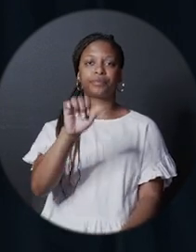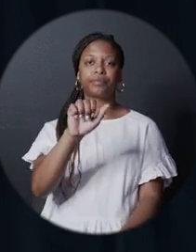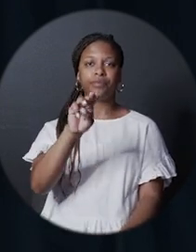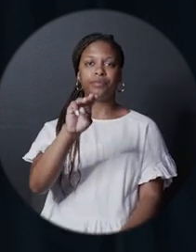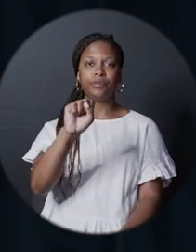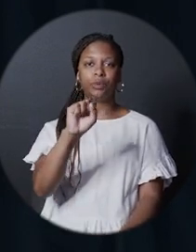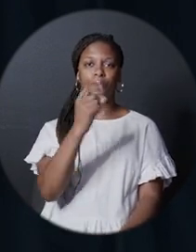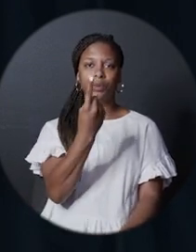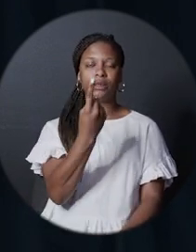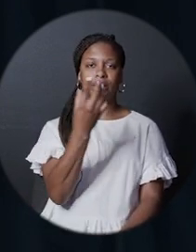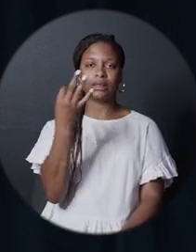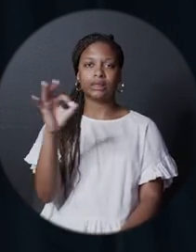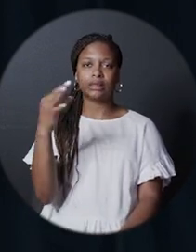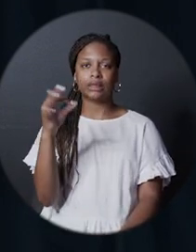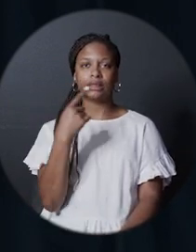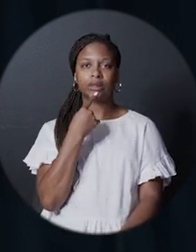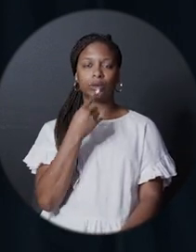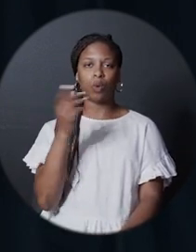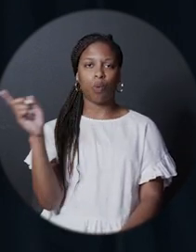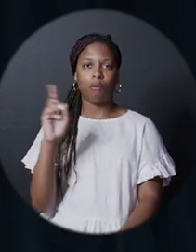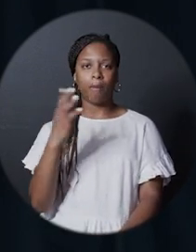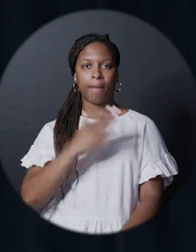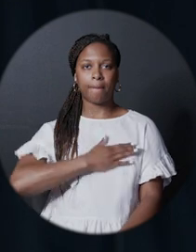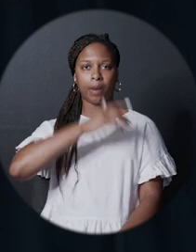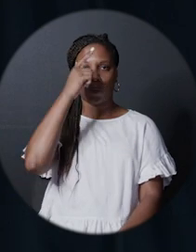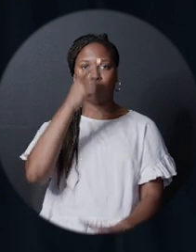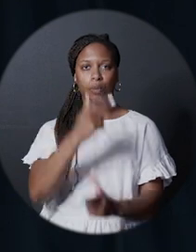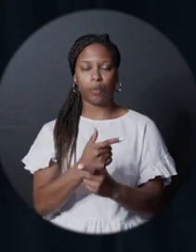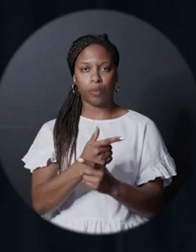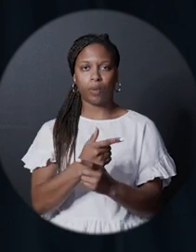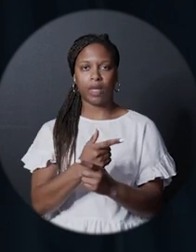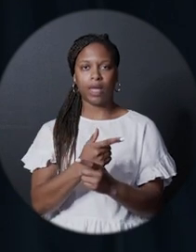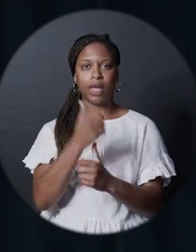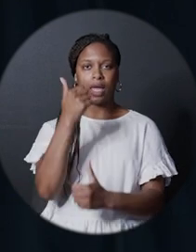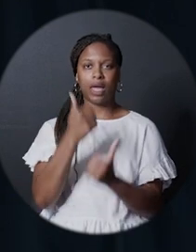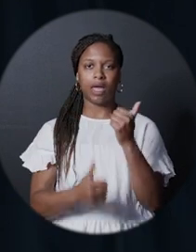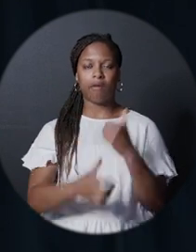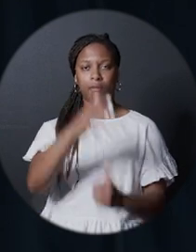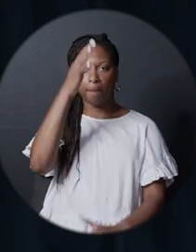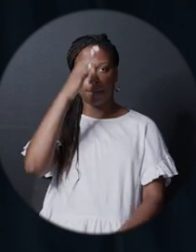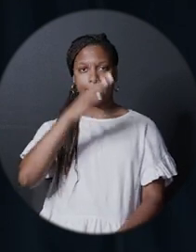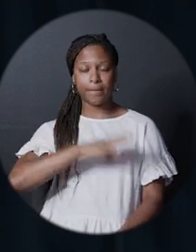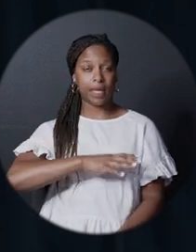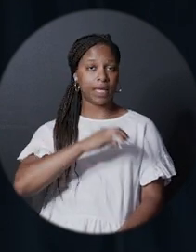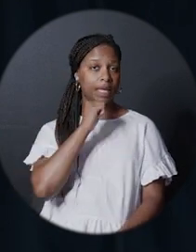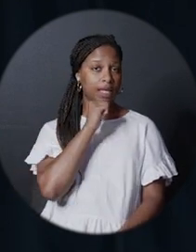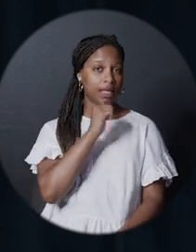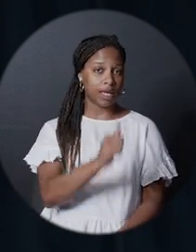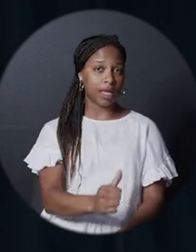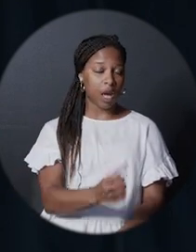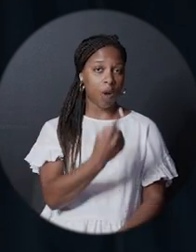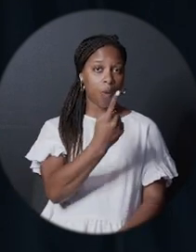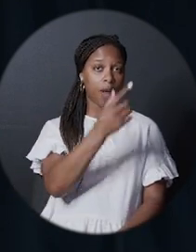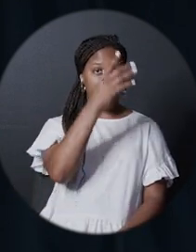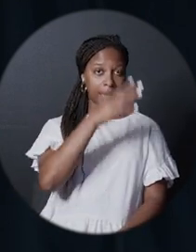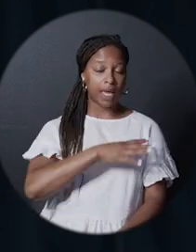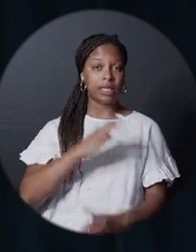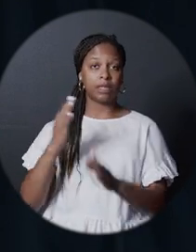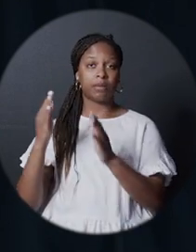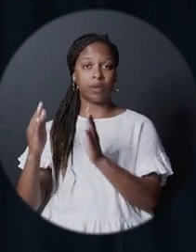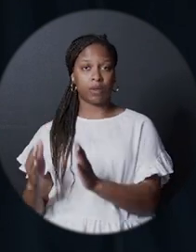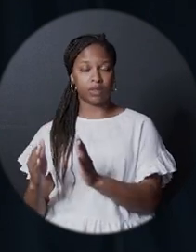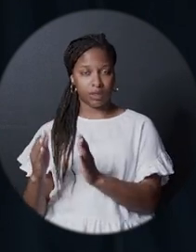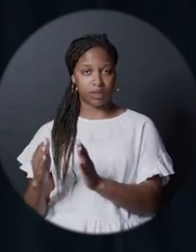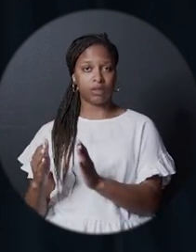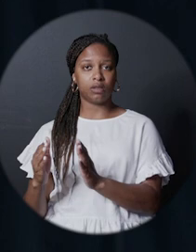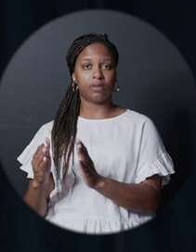James 1, 19 says, wherefore, my brethren, let every man, that's not a